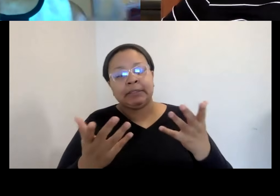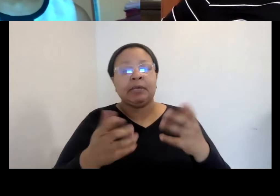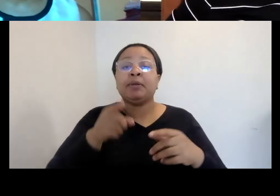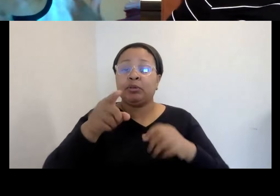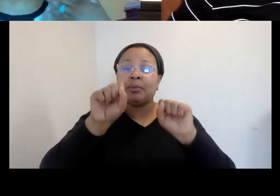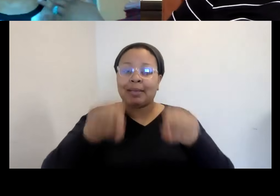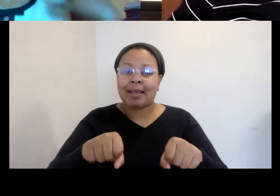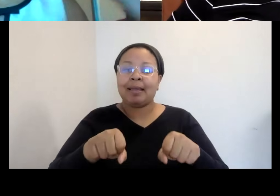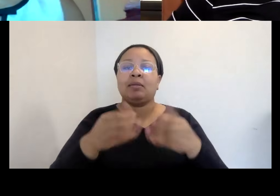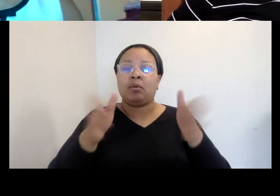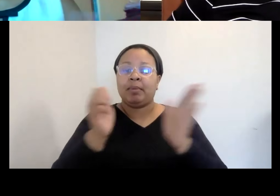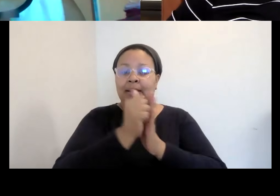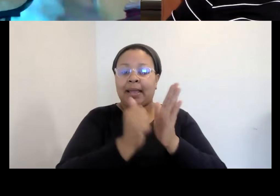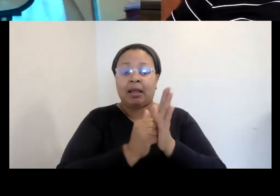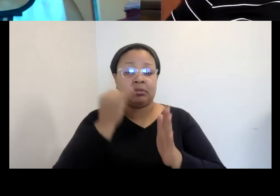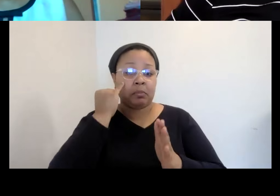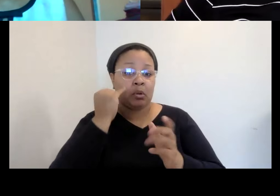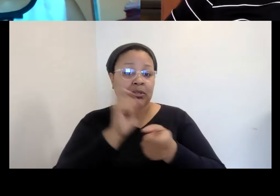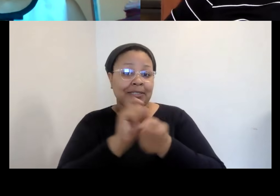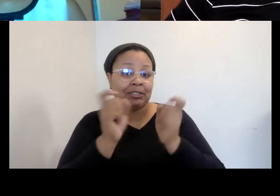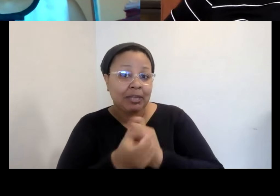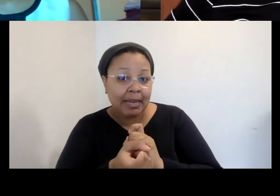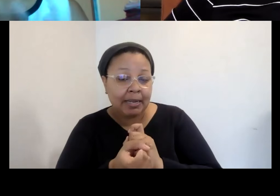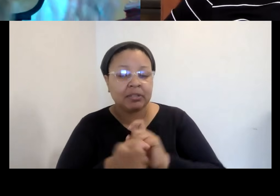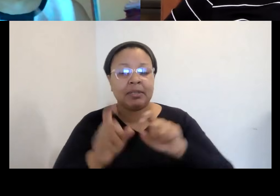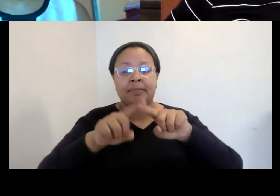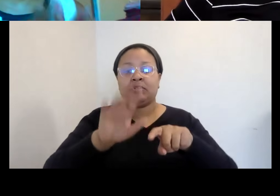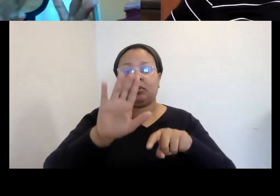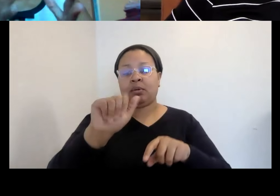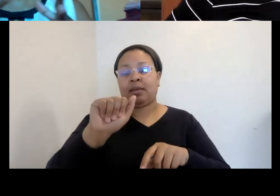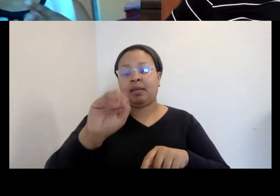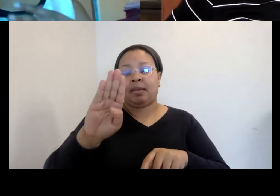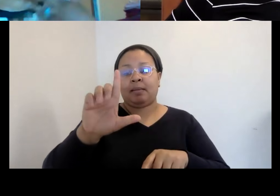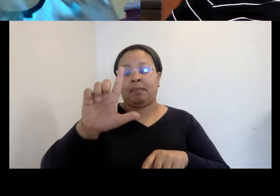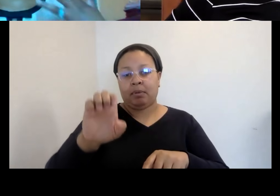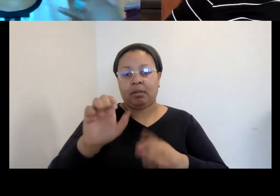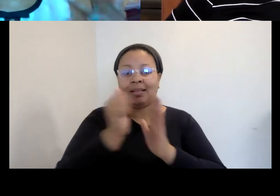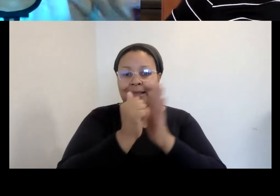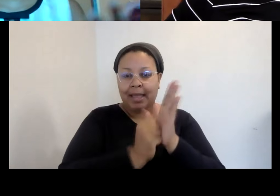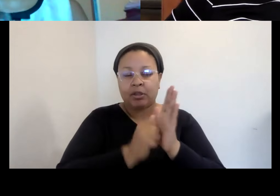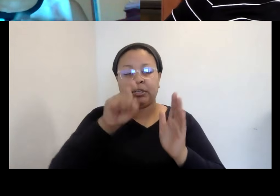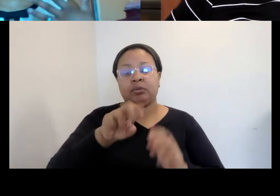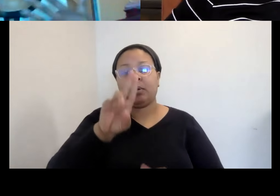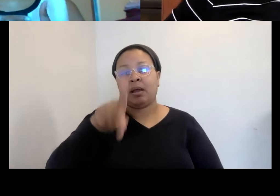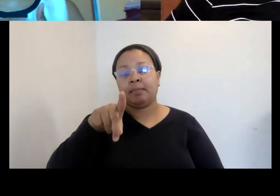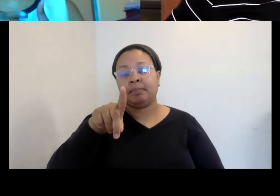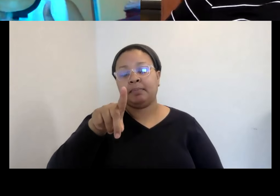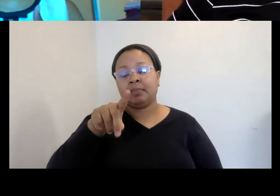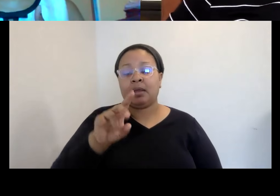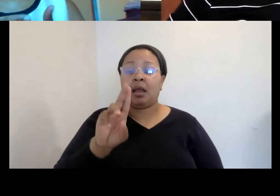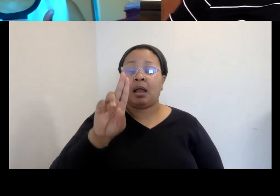And anything change, depending on what ABLE program you sign up with, you would just update that ABLE program of